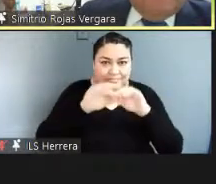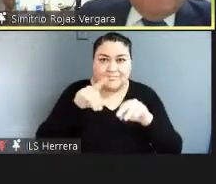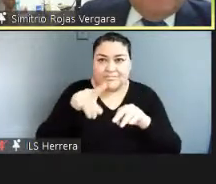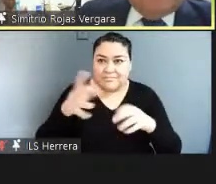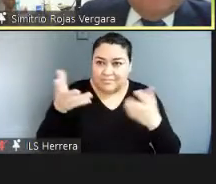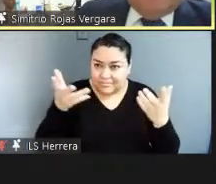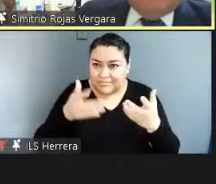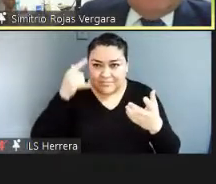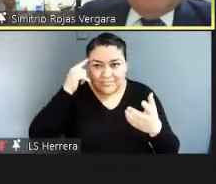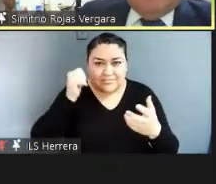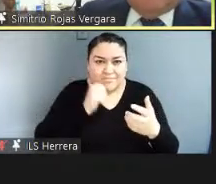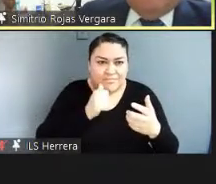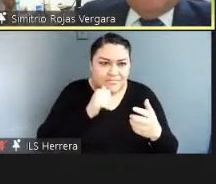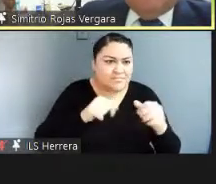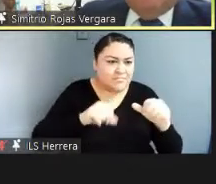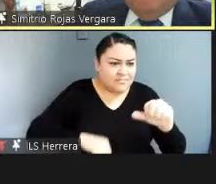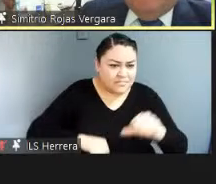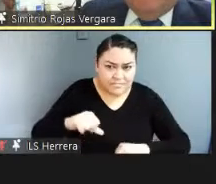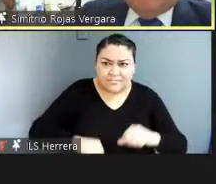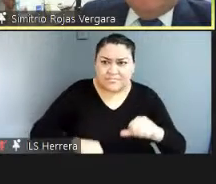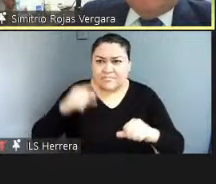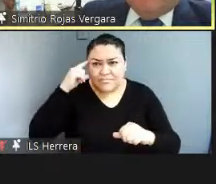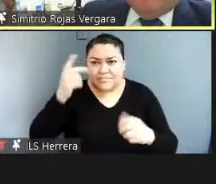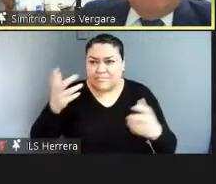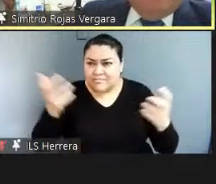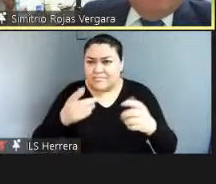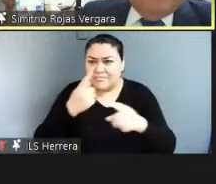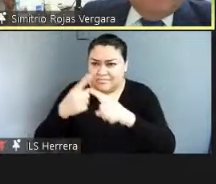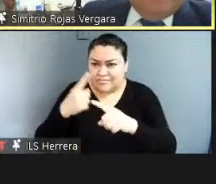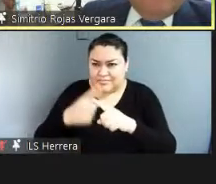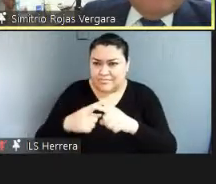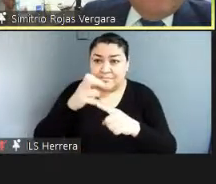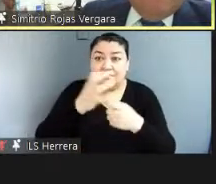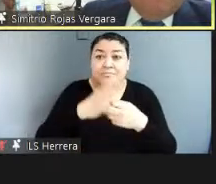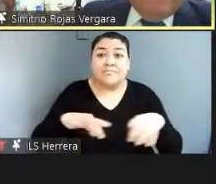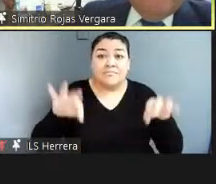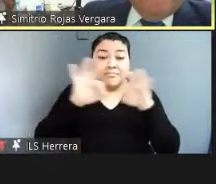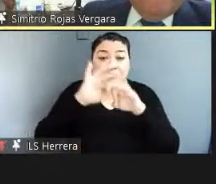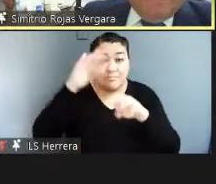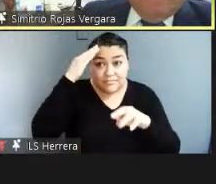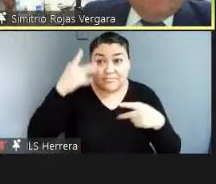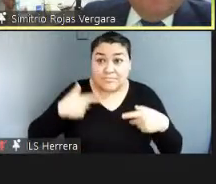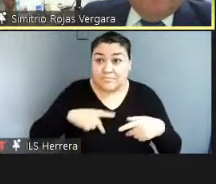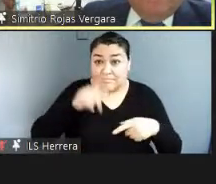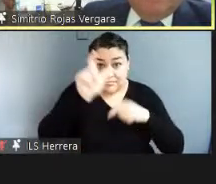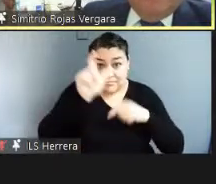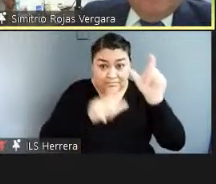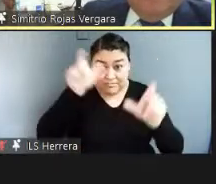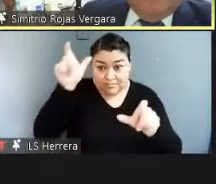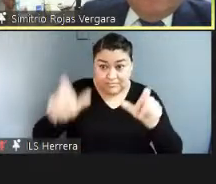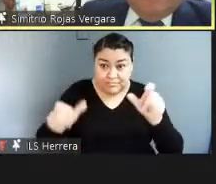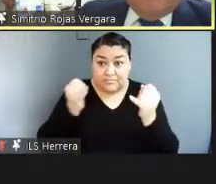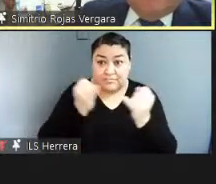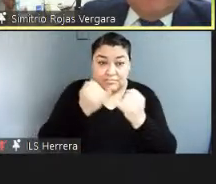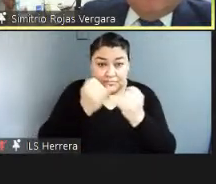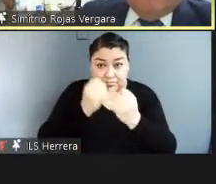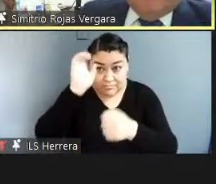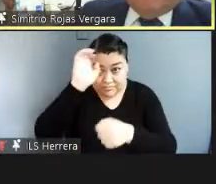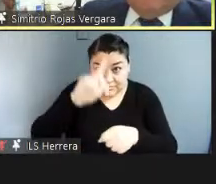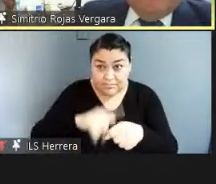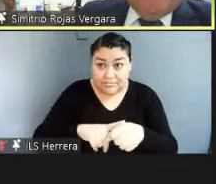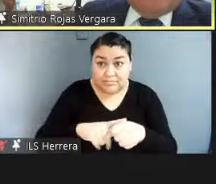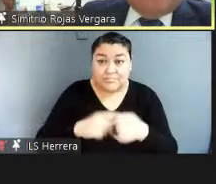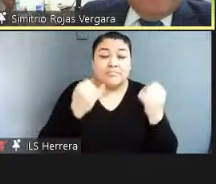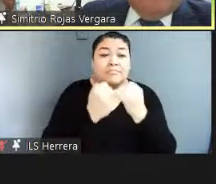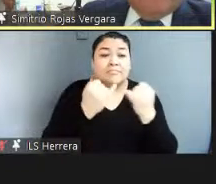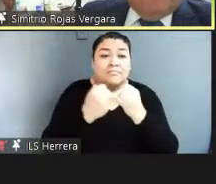social world where they live, being proactive in acting with other organizations where they participate,